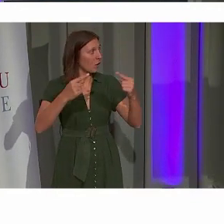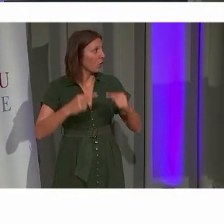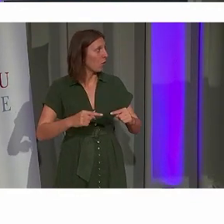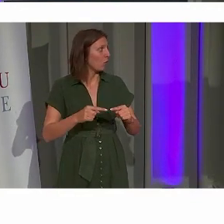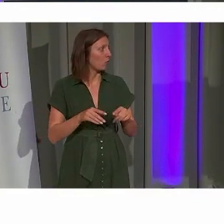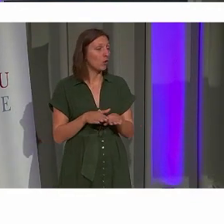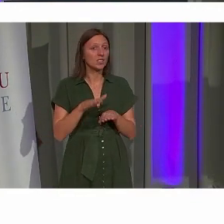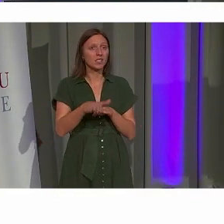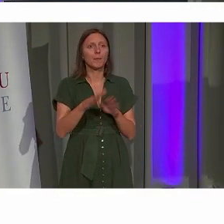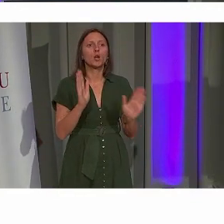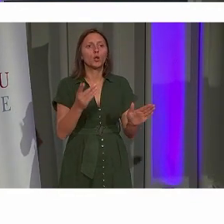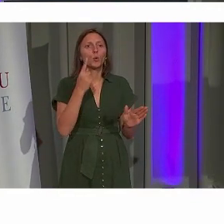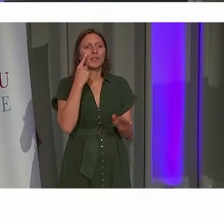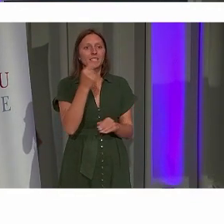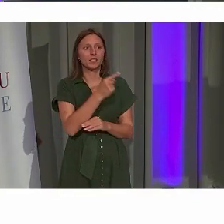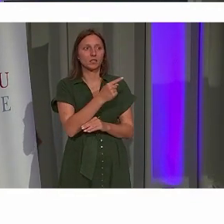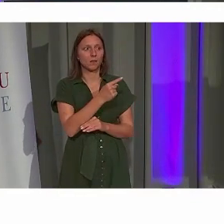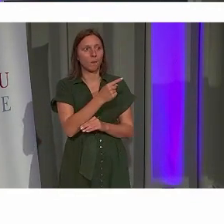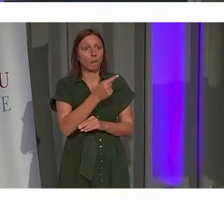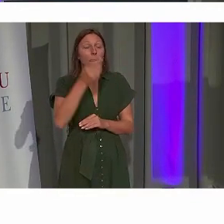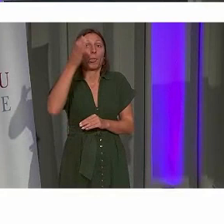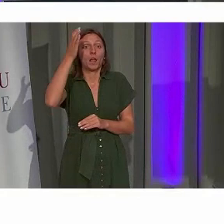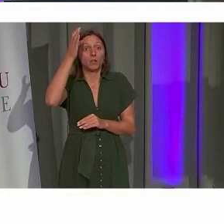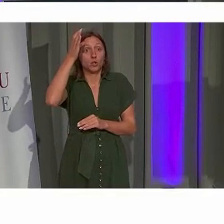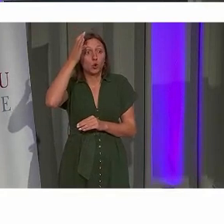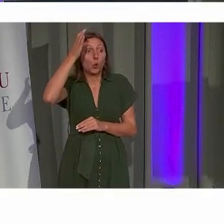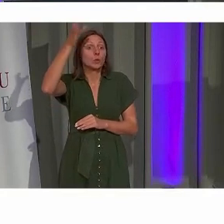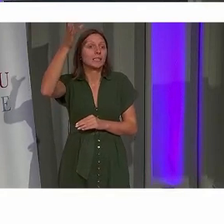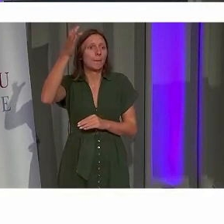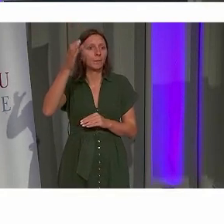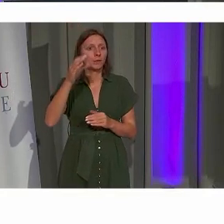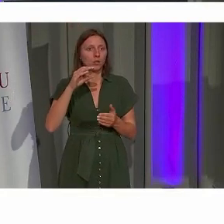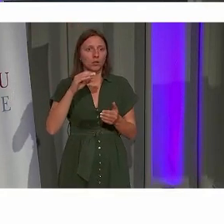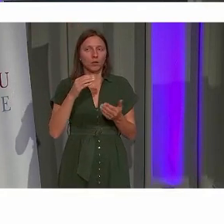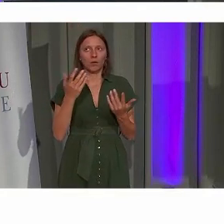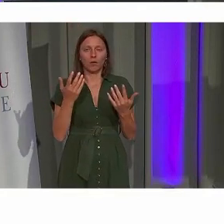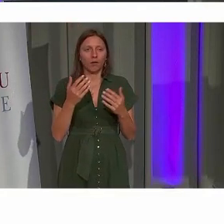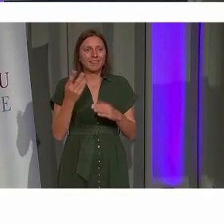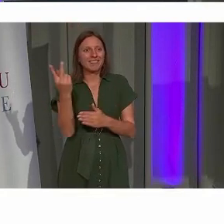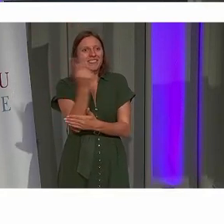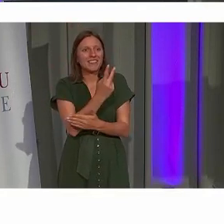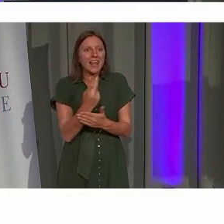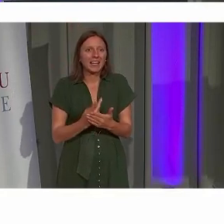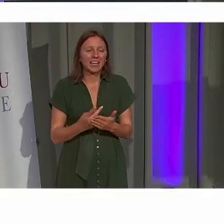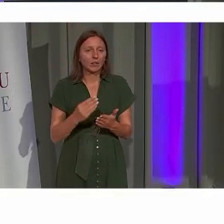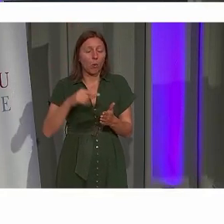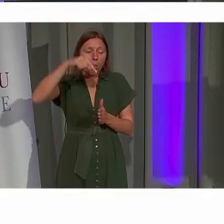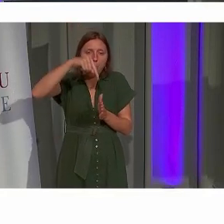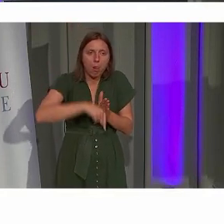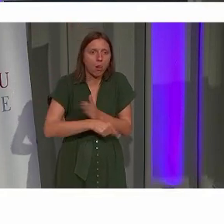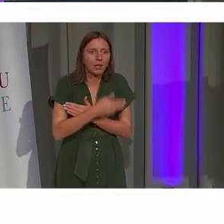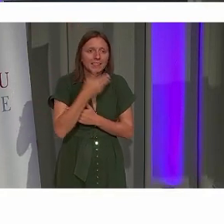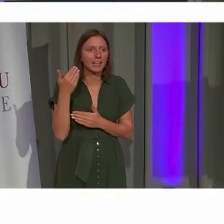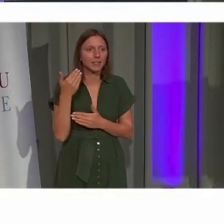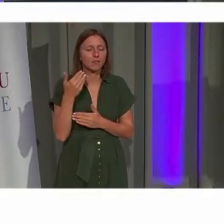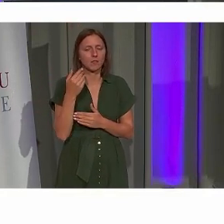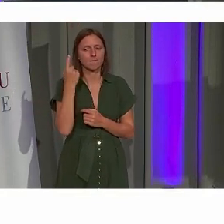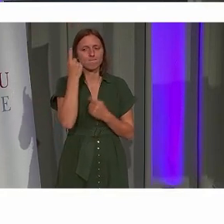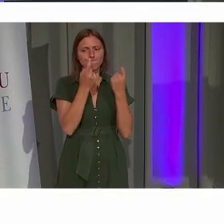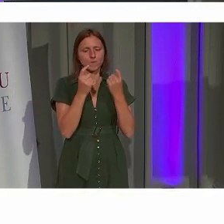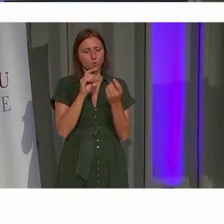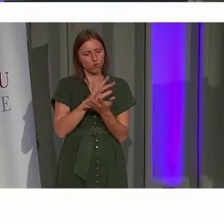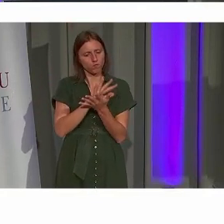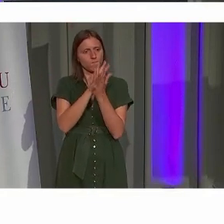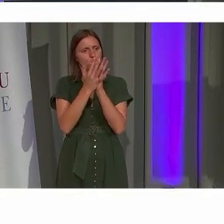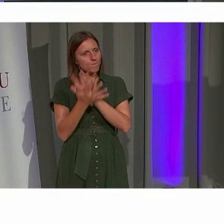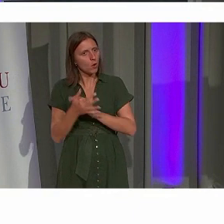continue with. The next step, as you saw, this is just a very rough picture. Well,